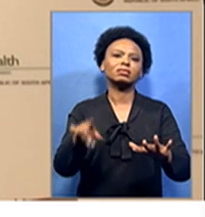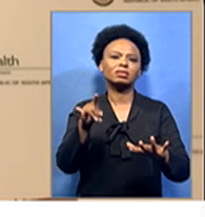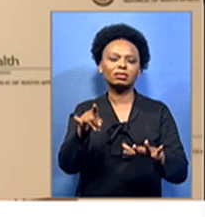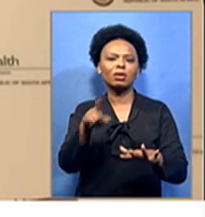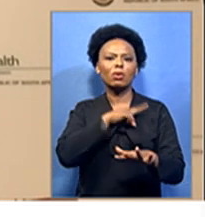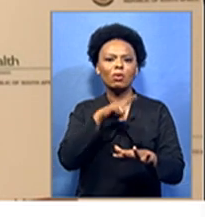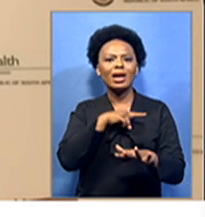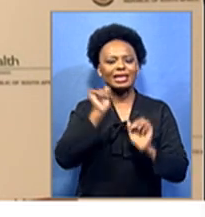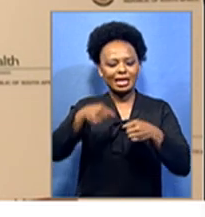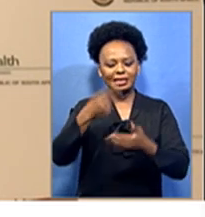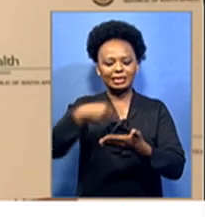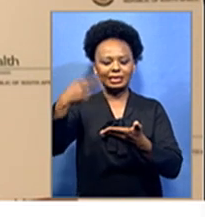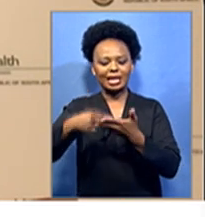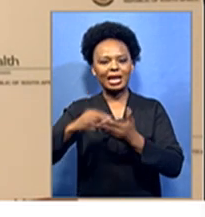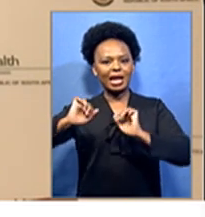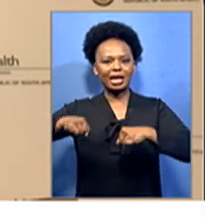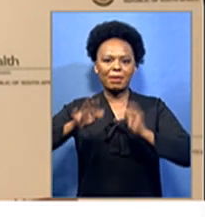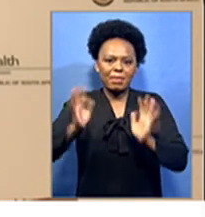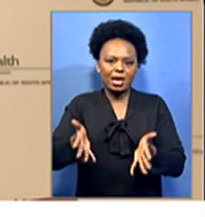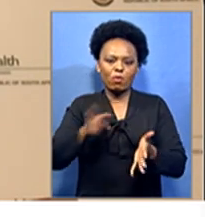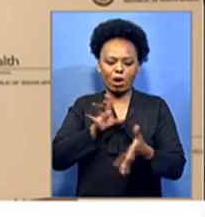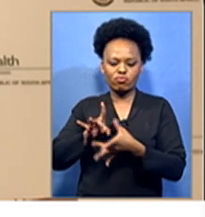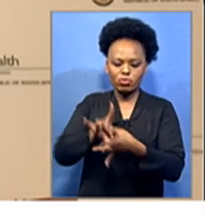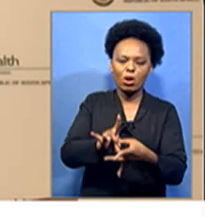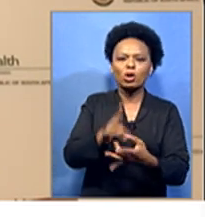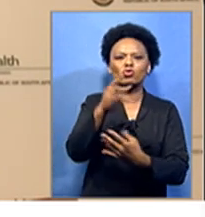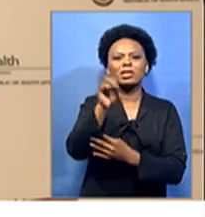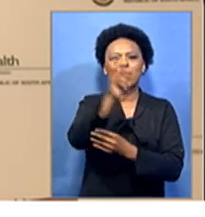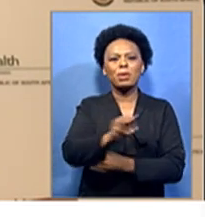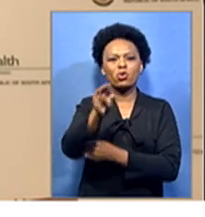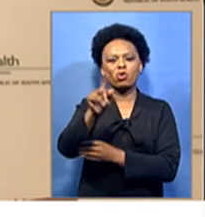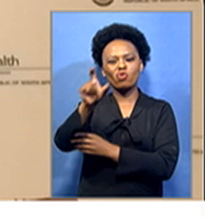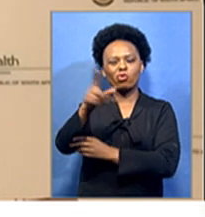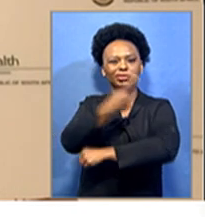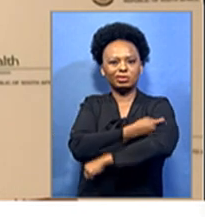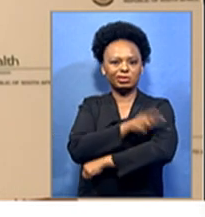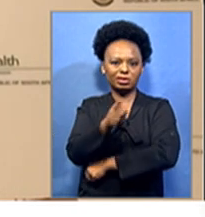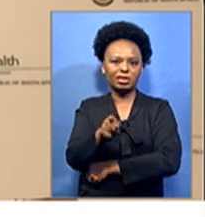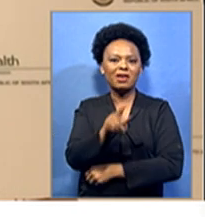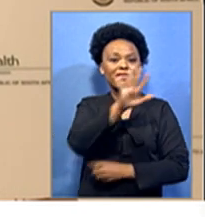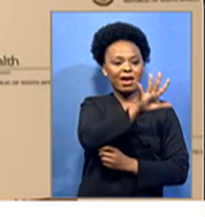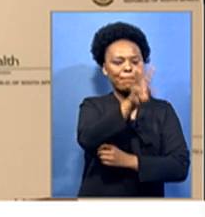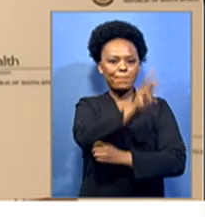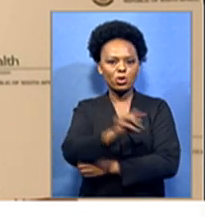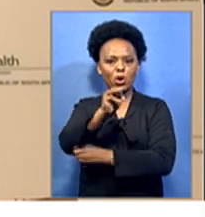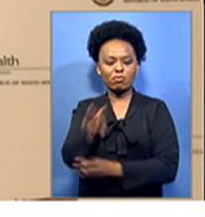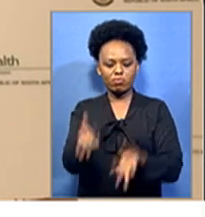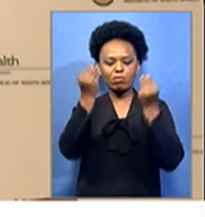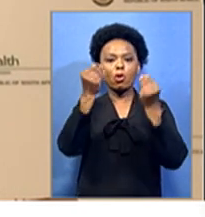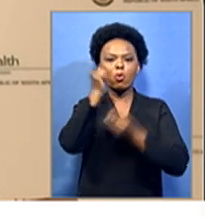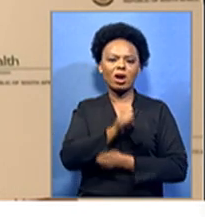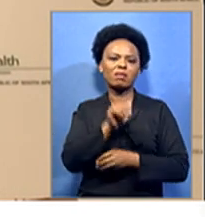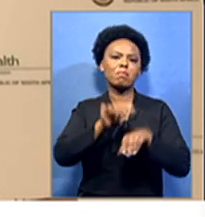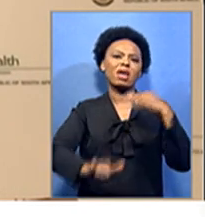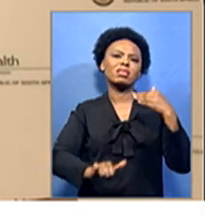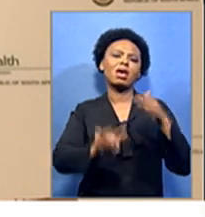but we know we've got a commitment of 20 million doses, 5 million of which will be arriving in April, and so all of that is